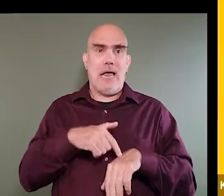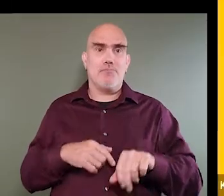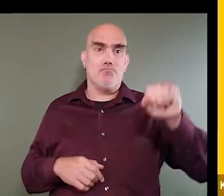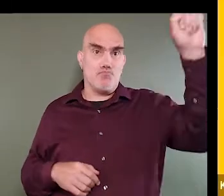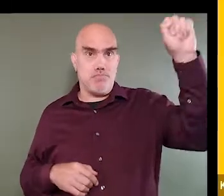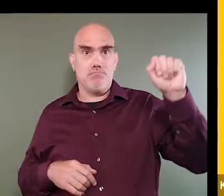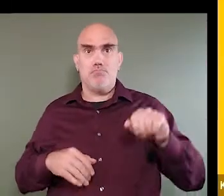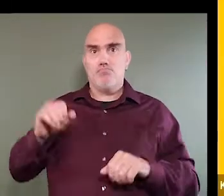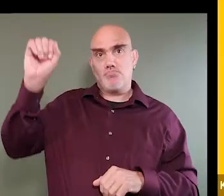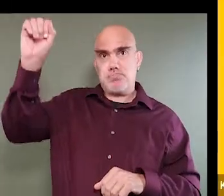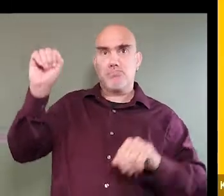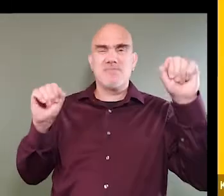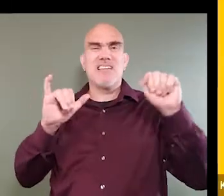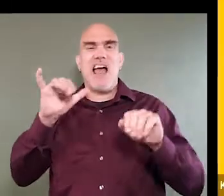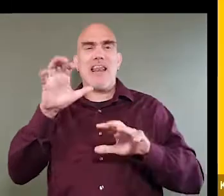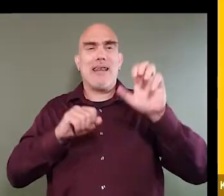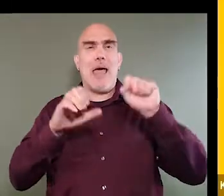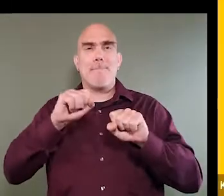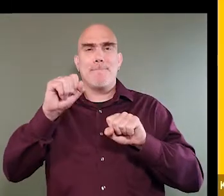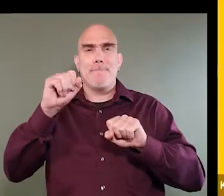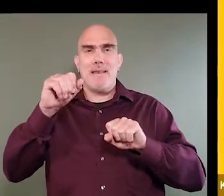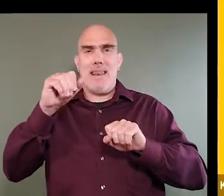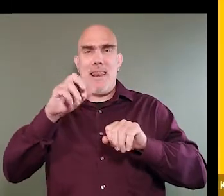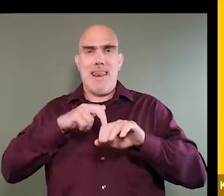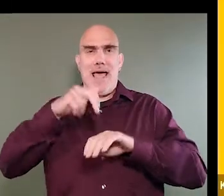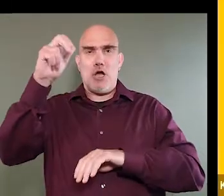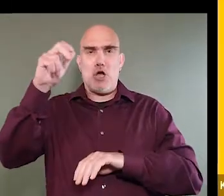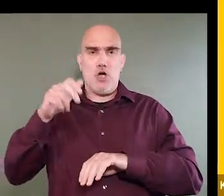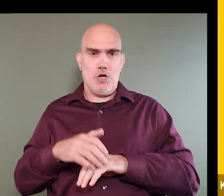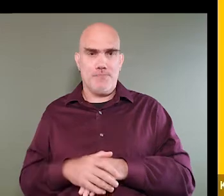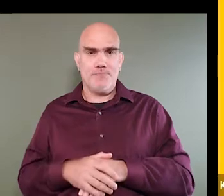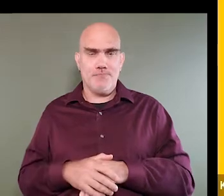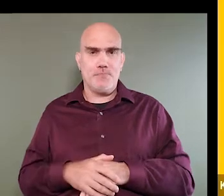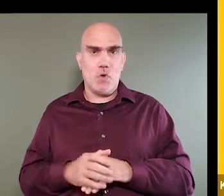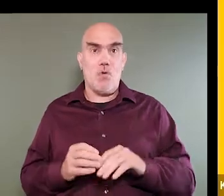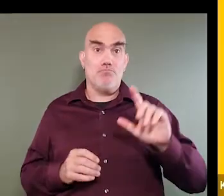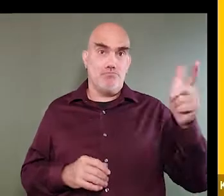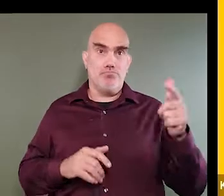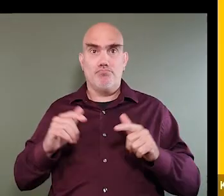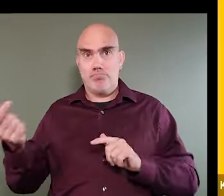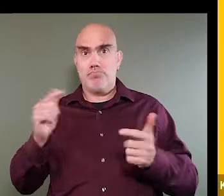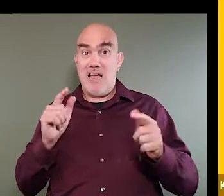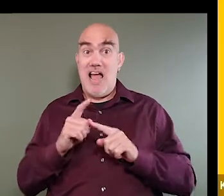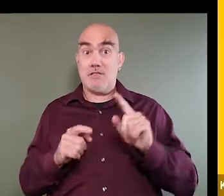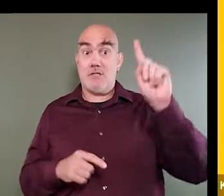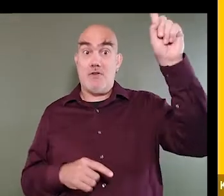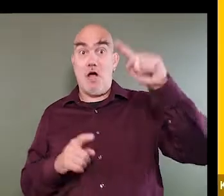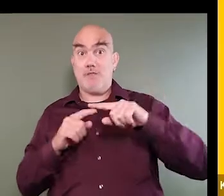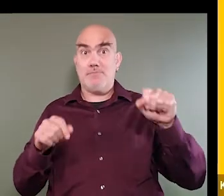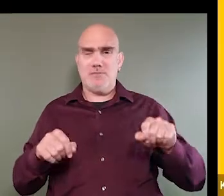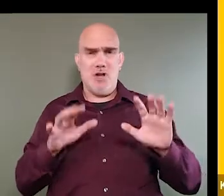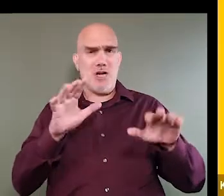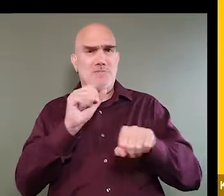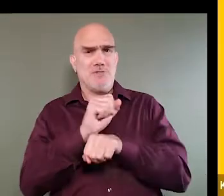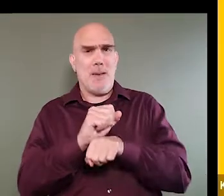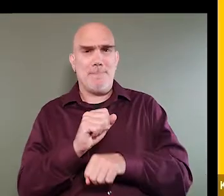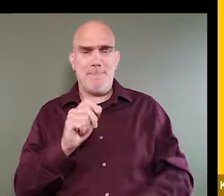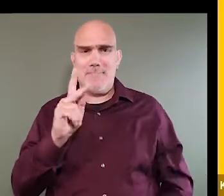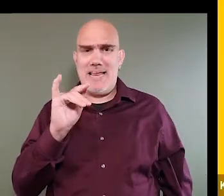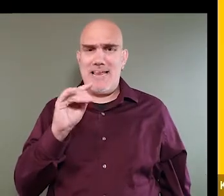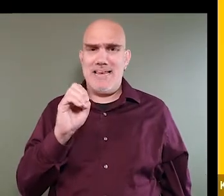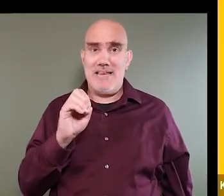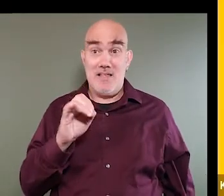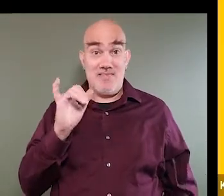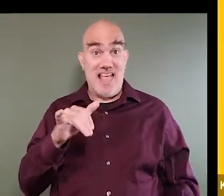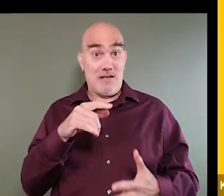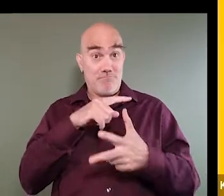a ladder. Bringing that hand up, bringing it back down, and then switch it to the other side. Awesome job, Katie. We've got